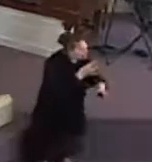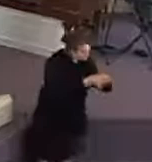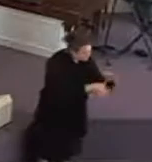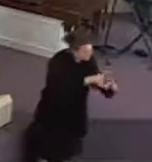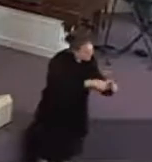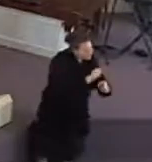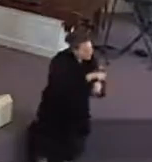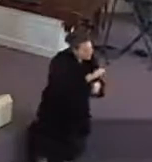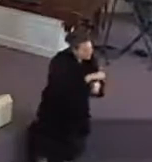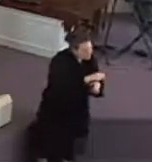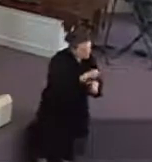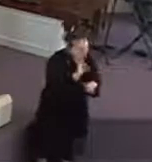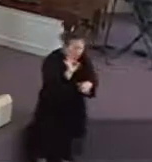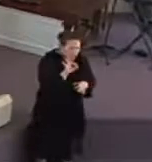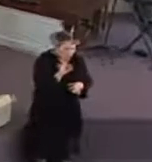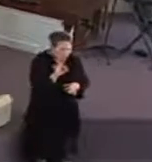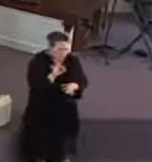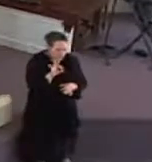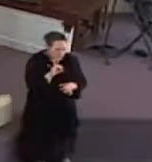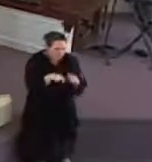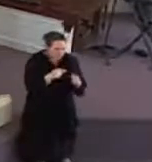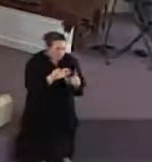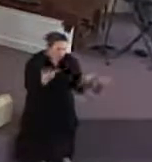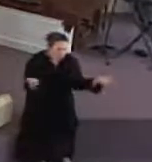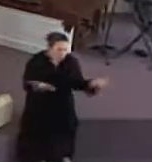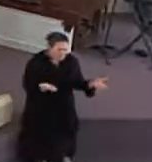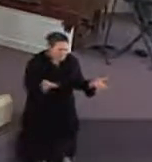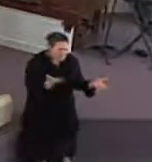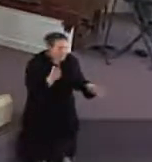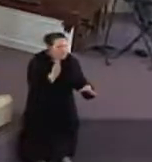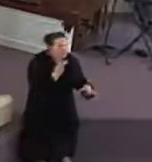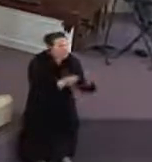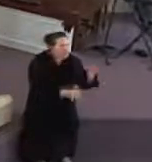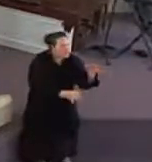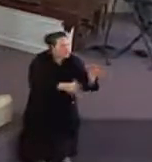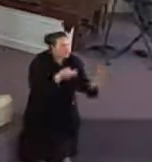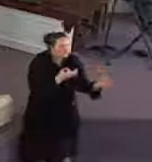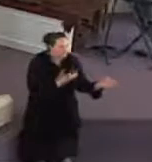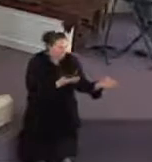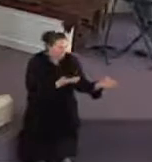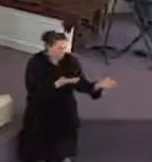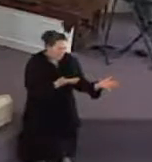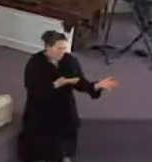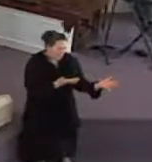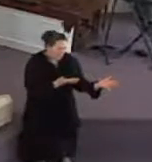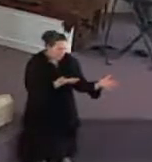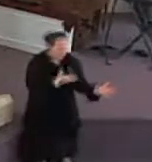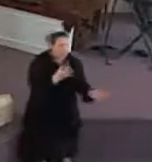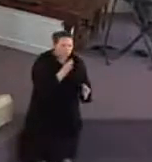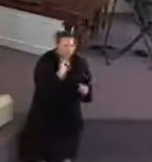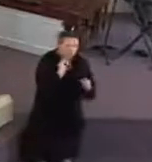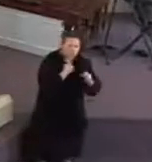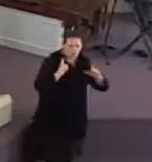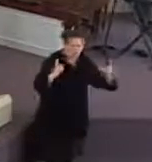Hallelujah. But I want to preach about justice delayed today. And because we've all experienced justice